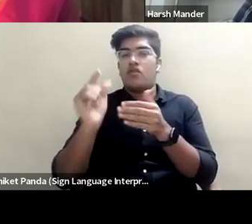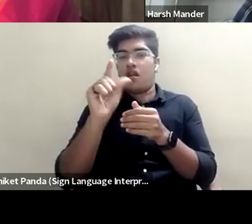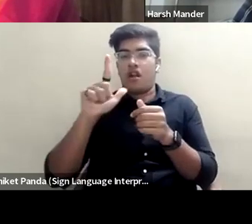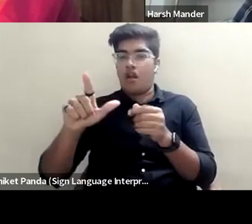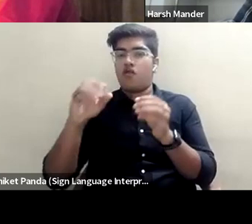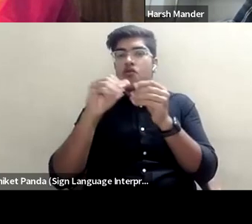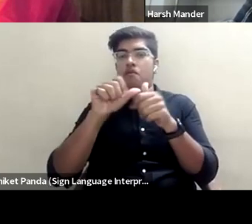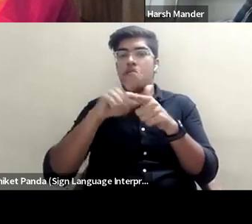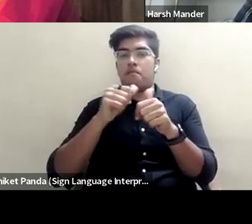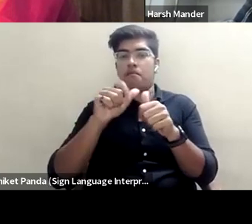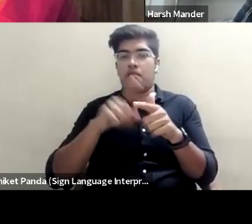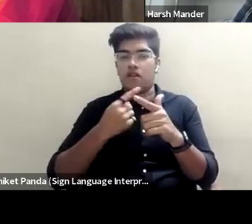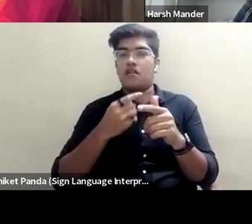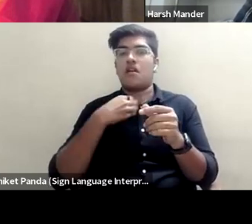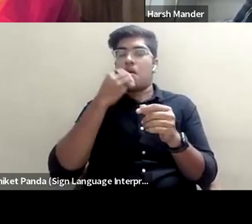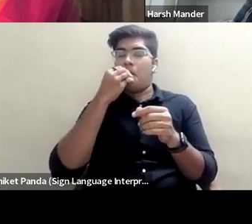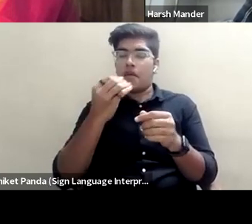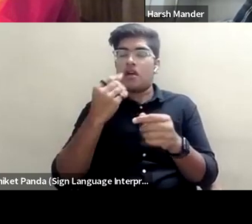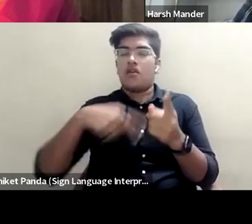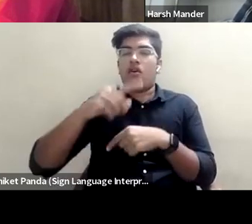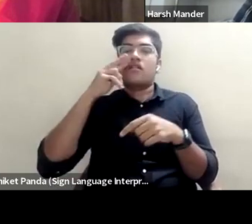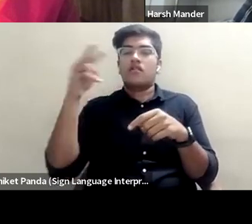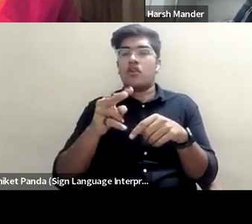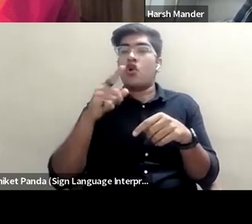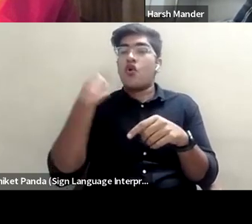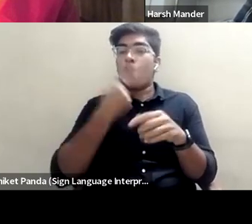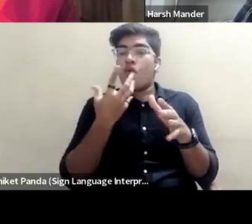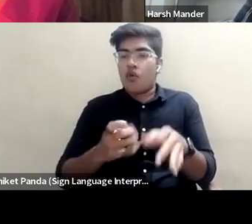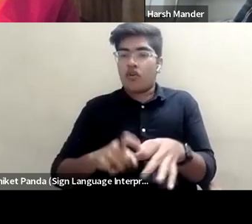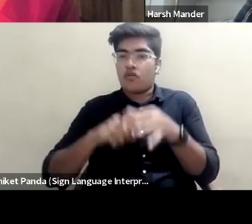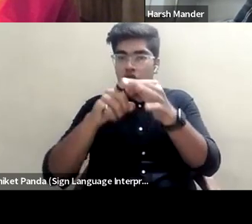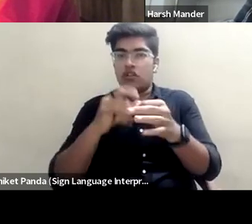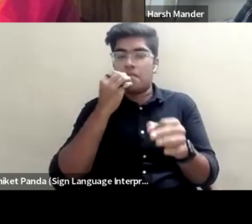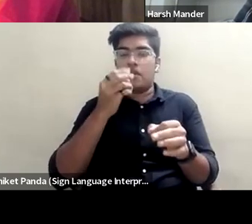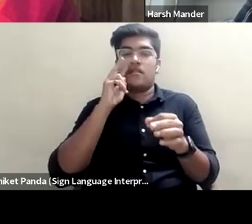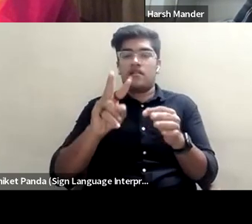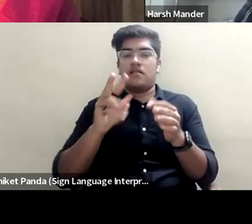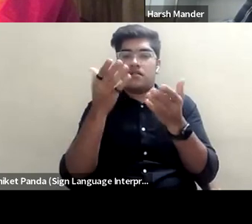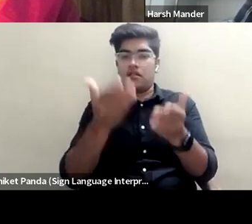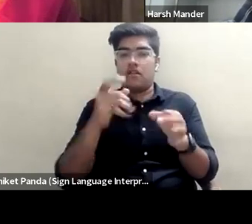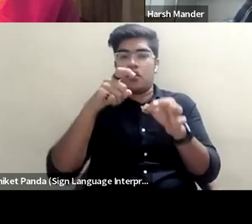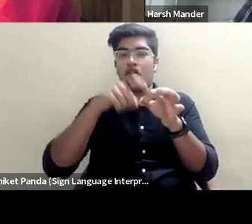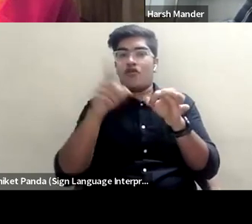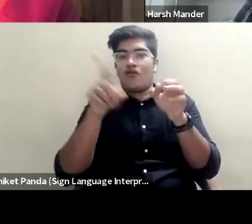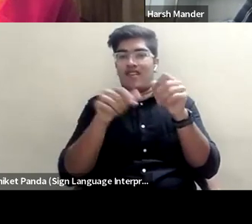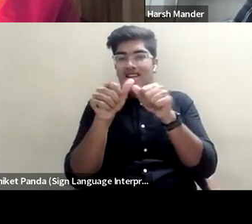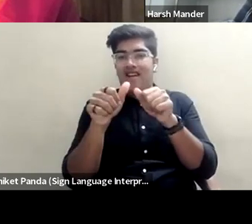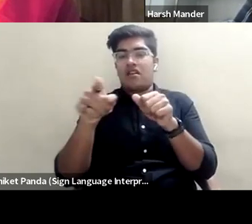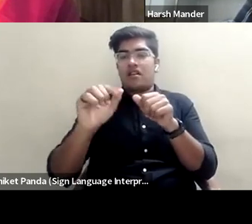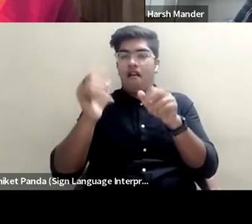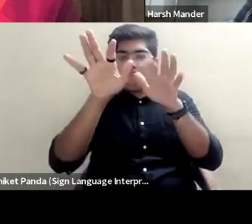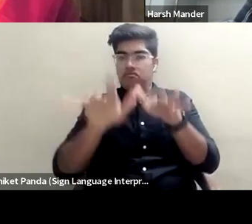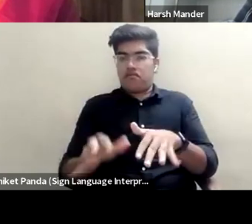And I'd urge our participants to please put your questions in the question and answers, because enough of me sort of just